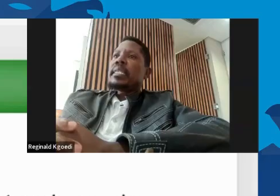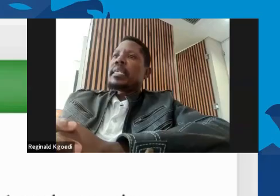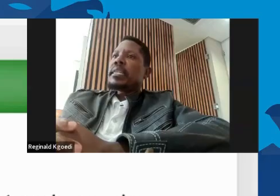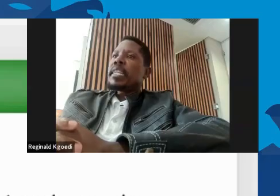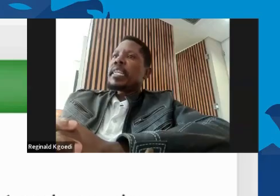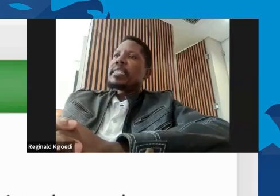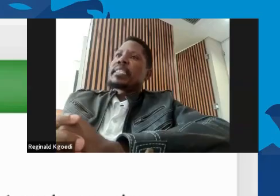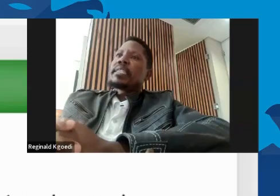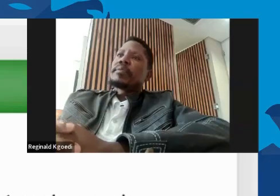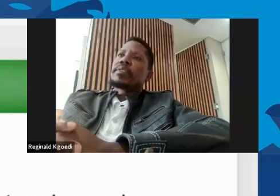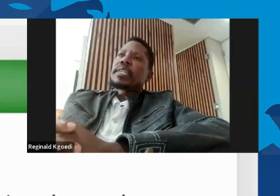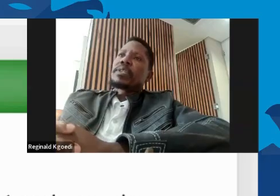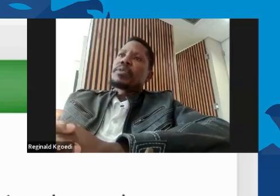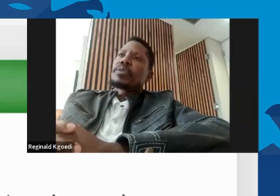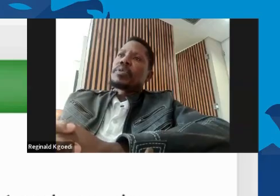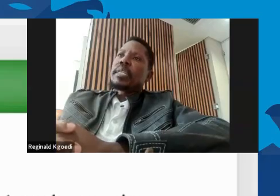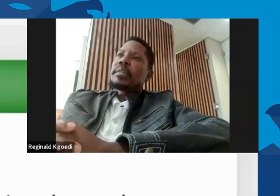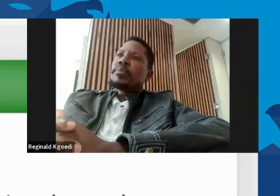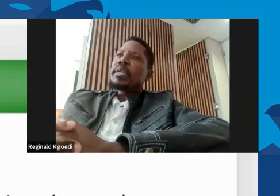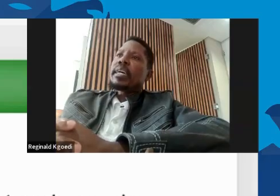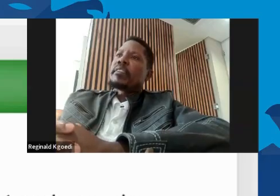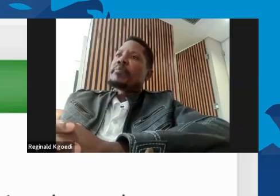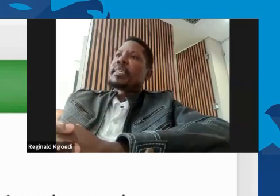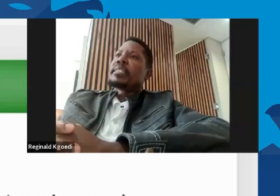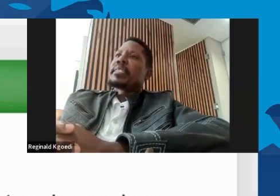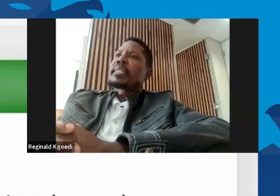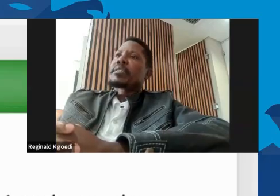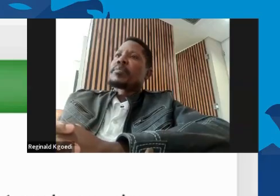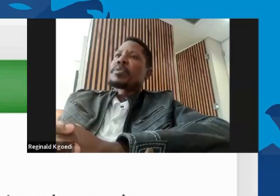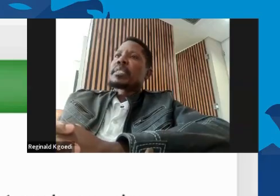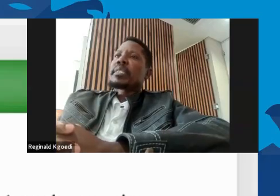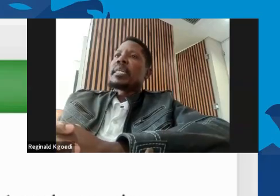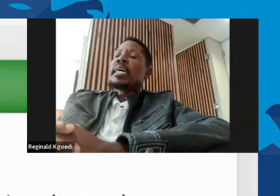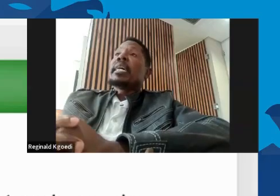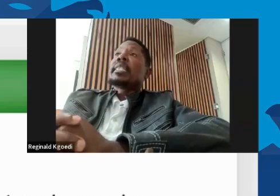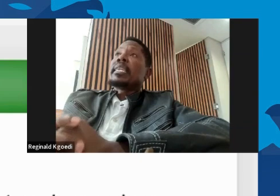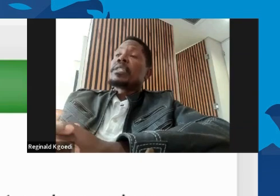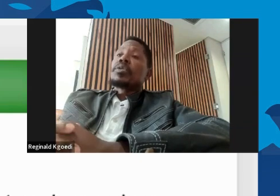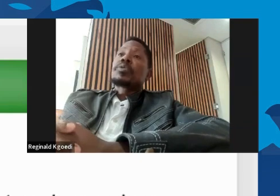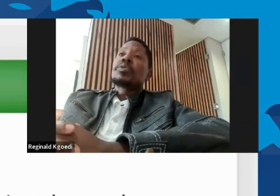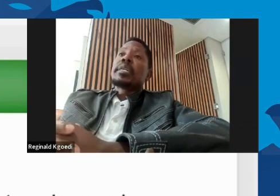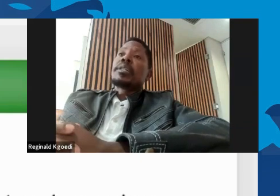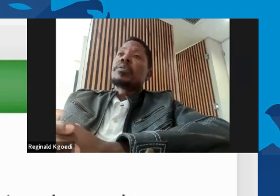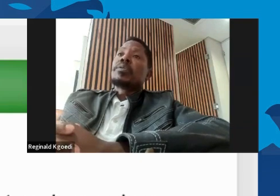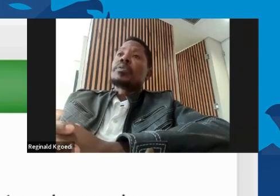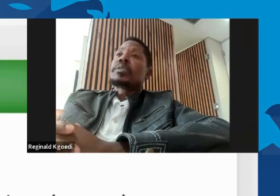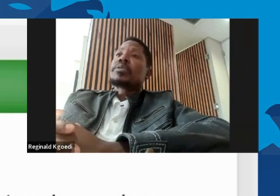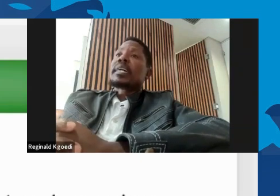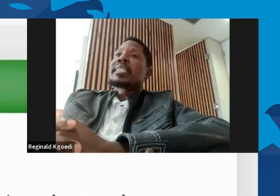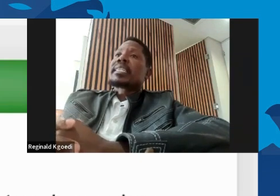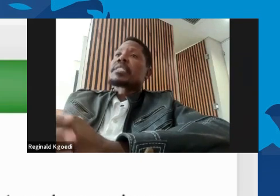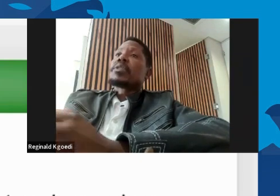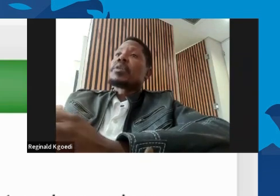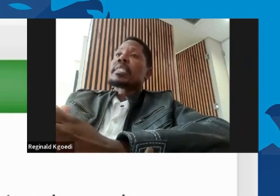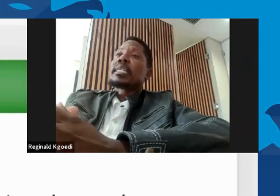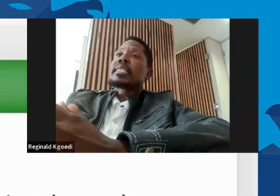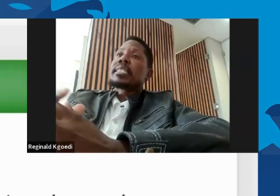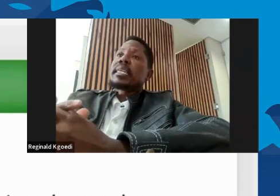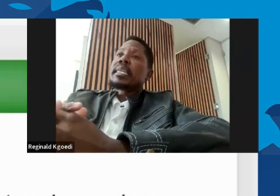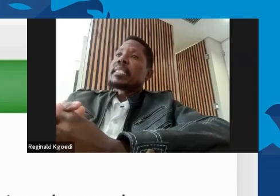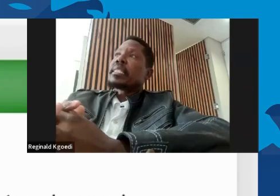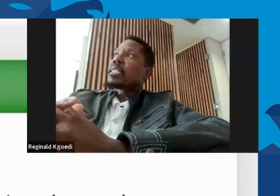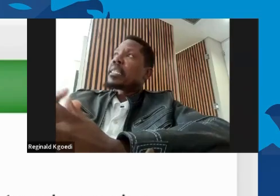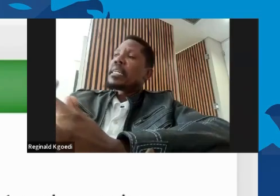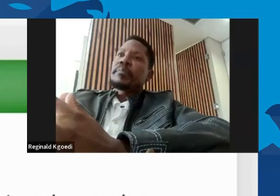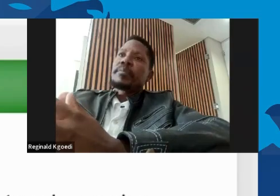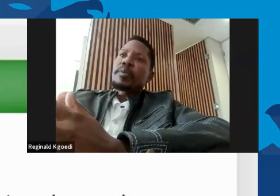the decriminalization of drug use to enable health-based responses. These also include to address laws that